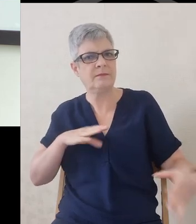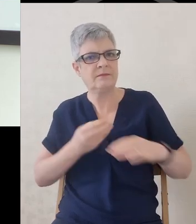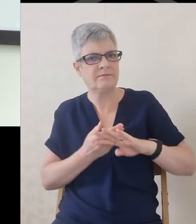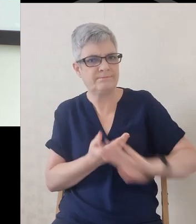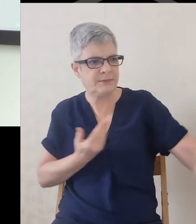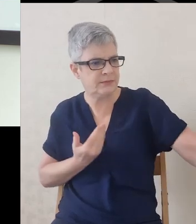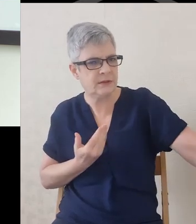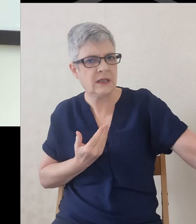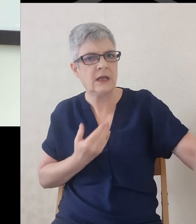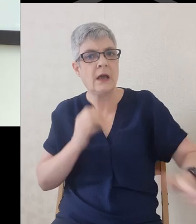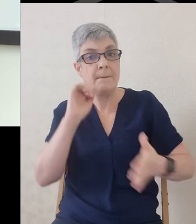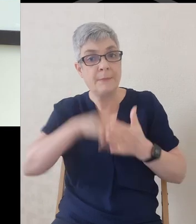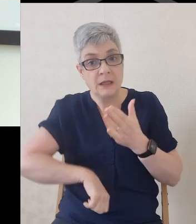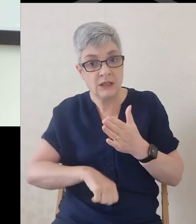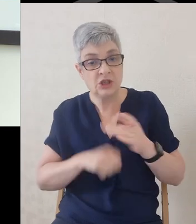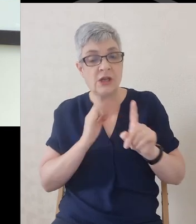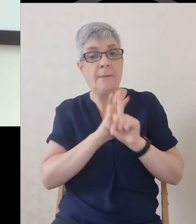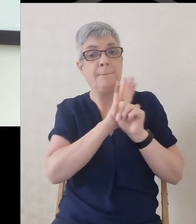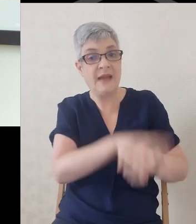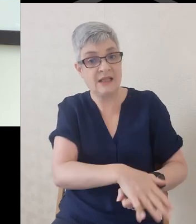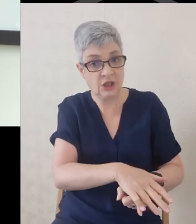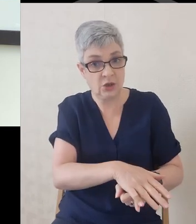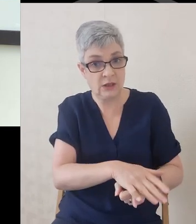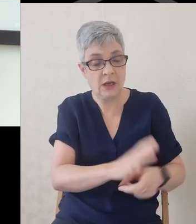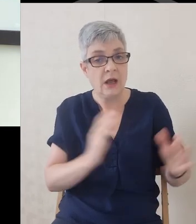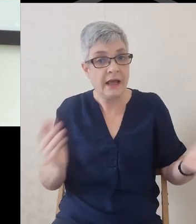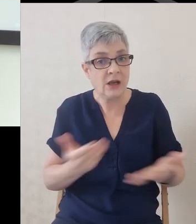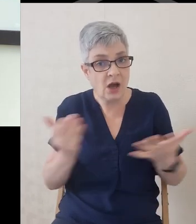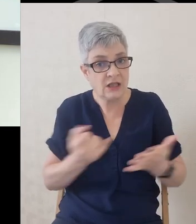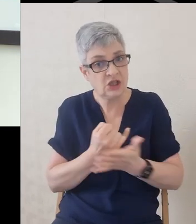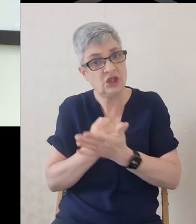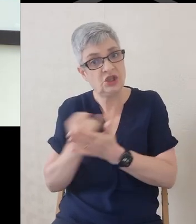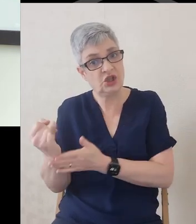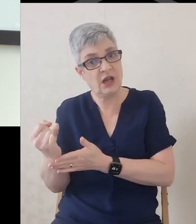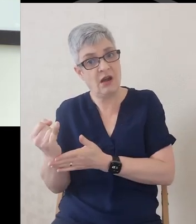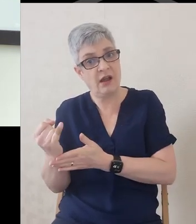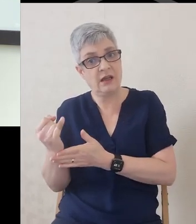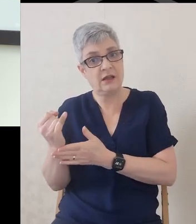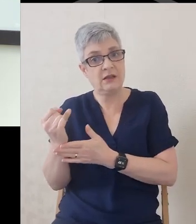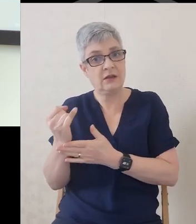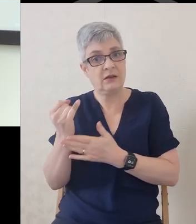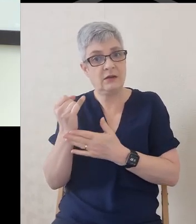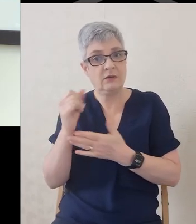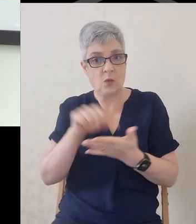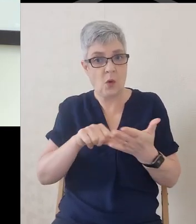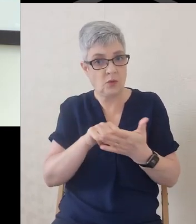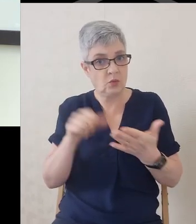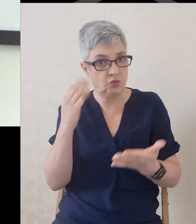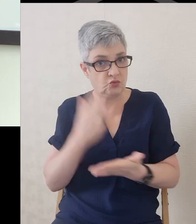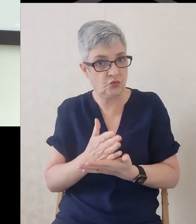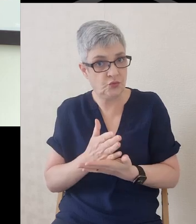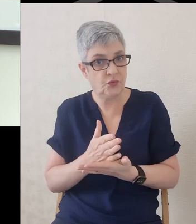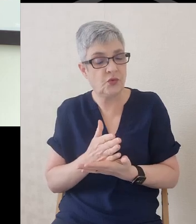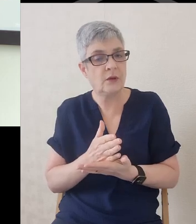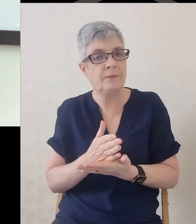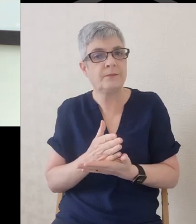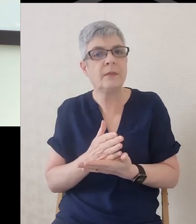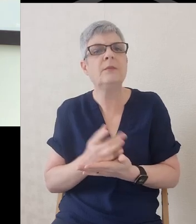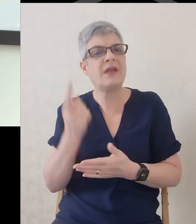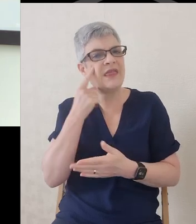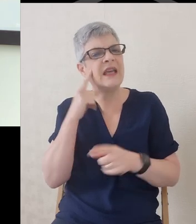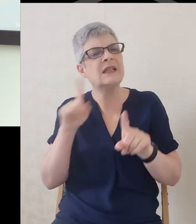punished, persecuted, encouraged to deny the truth of the gospel. But we think too